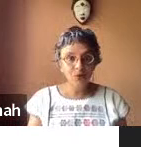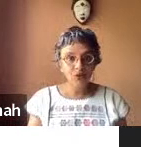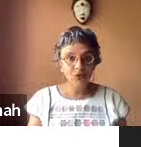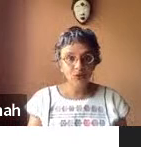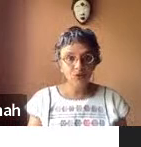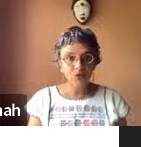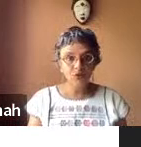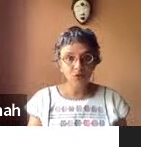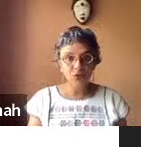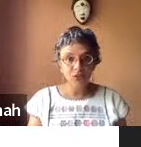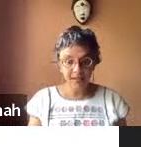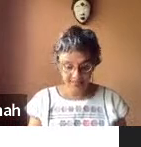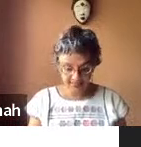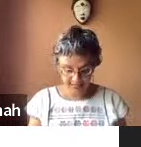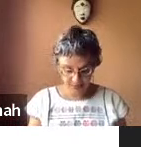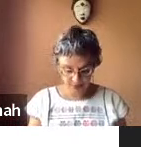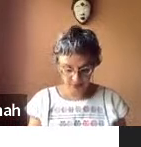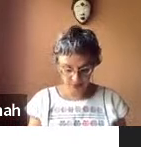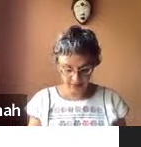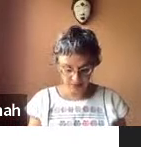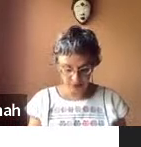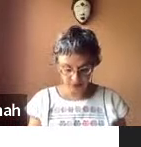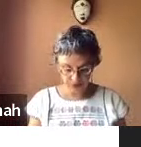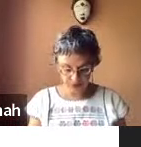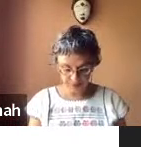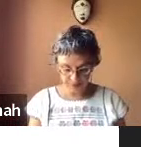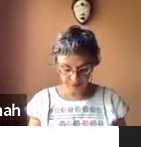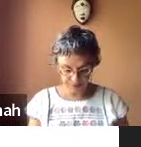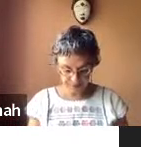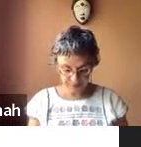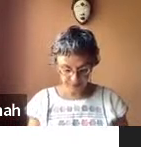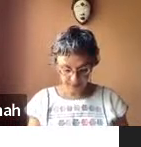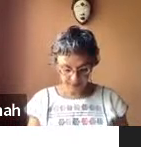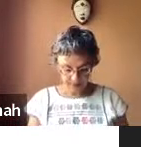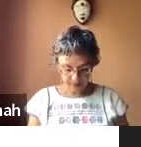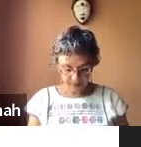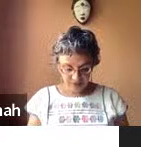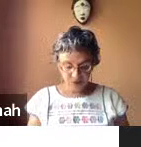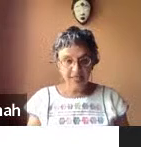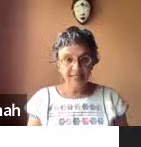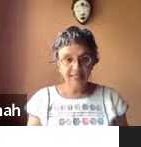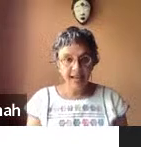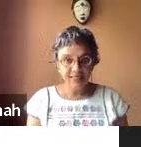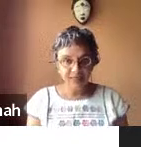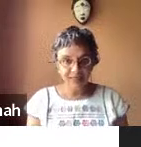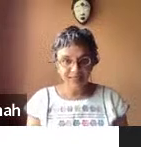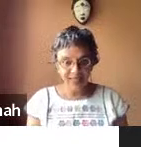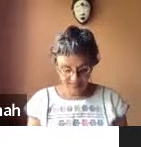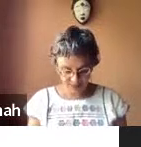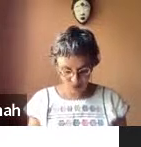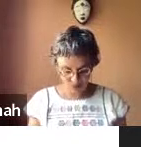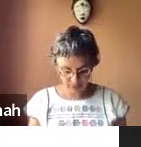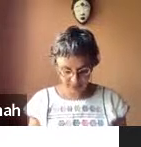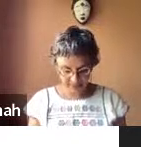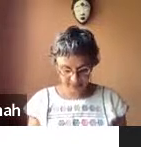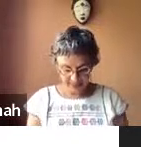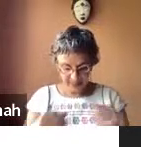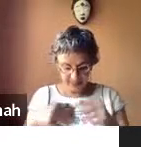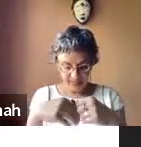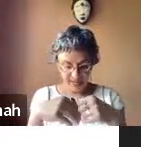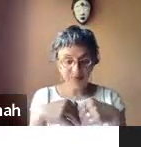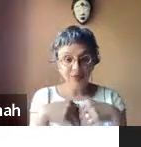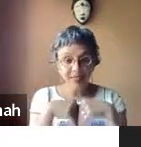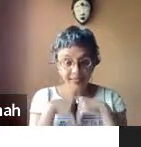Let's go to socialized care for elders. So as it has been said